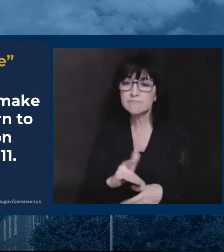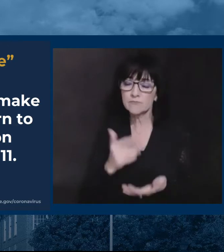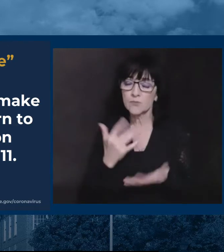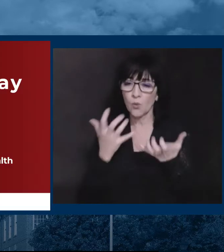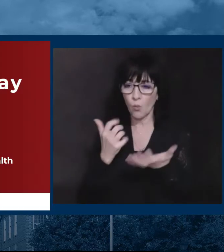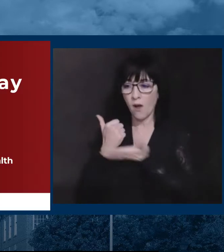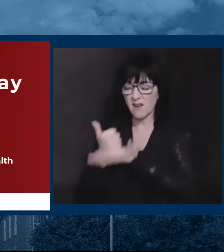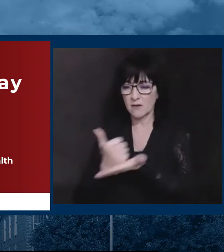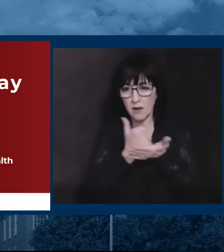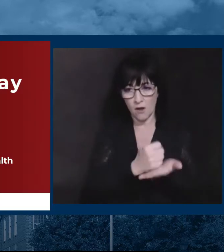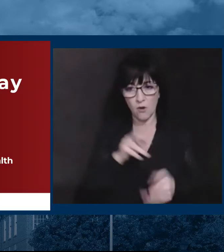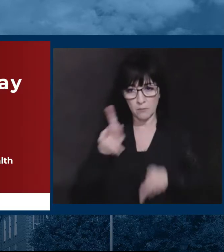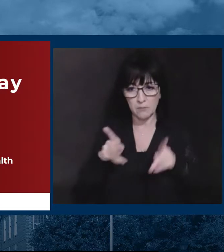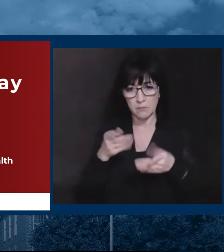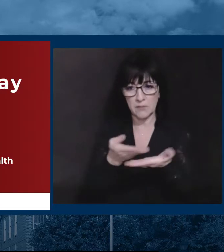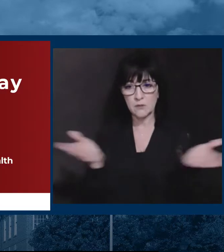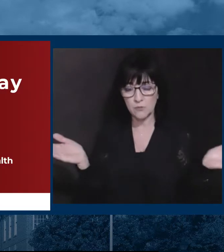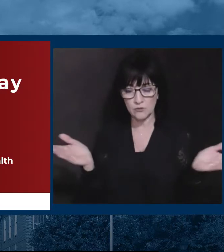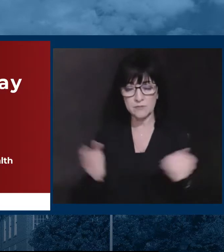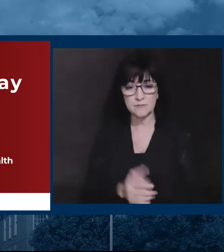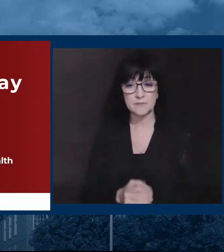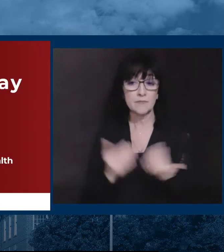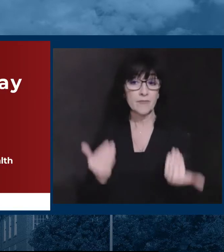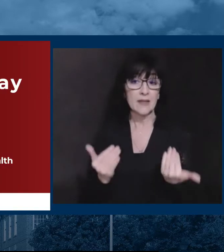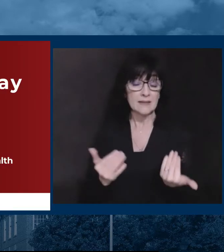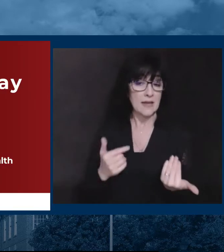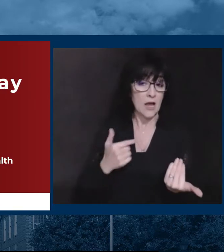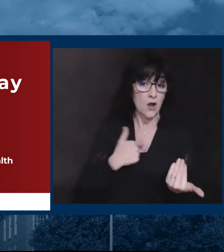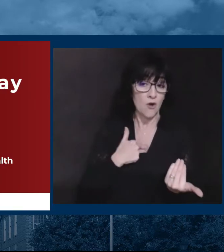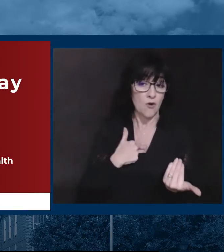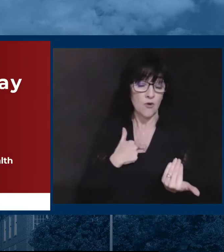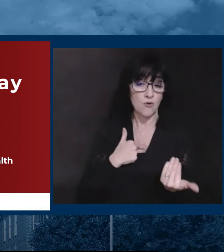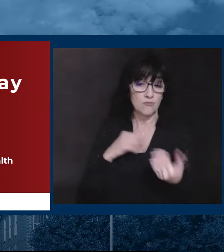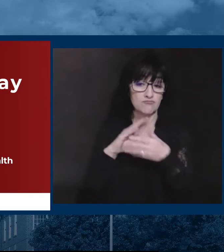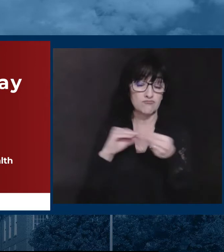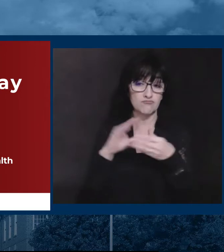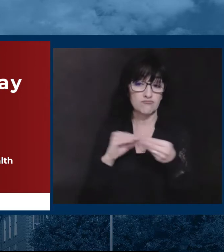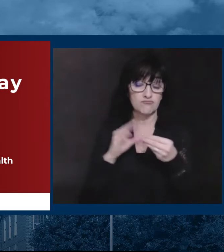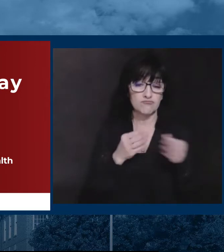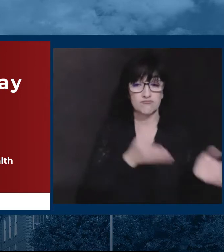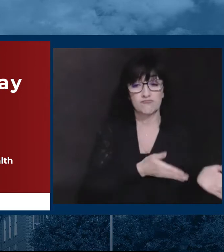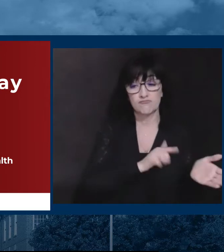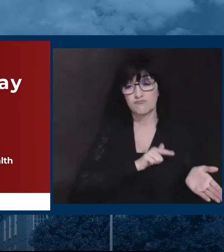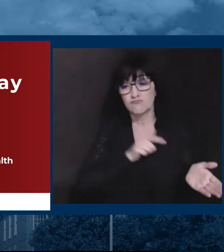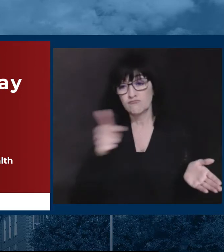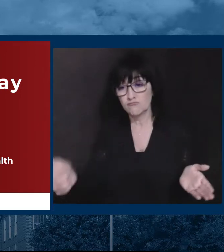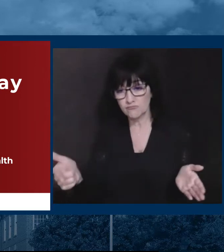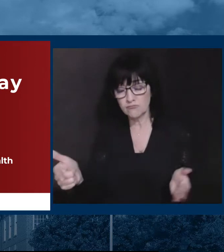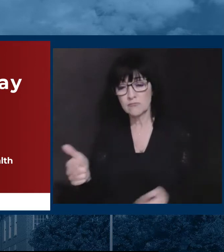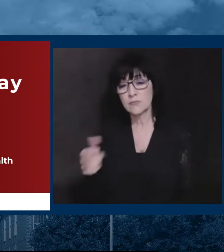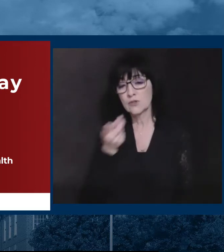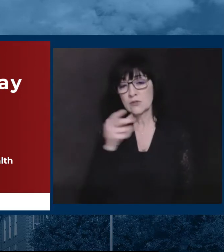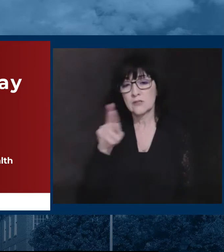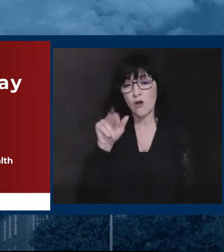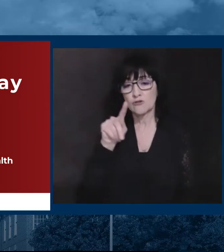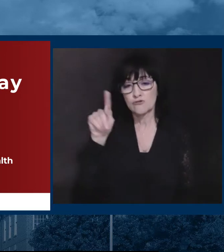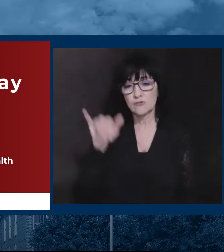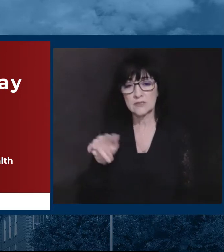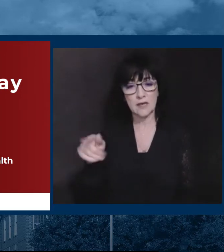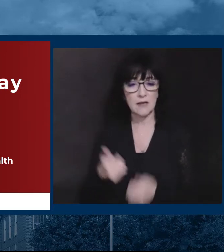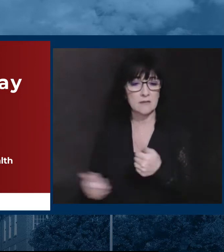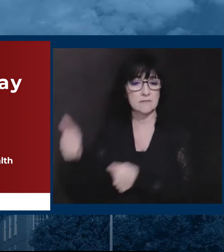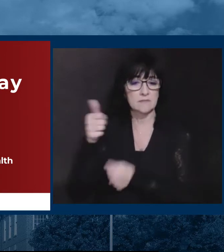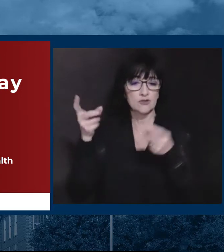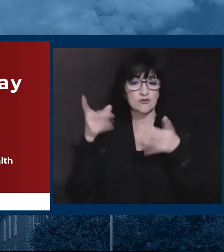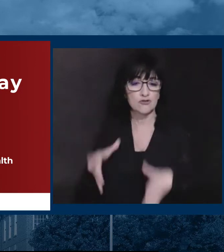work and that of her team at Public Health, our partners in the hospitals, primary care physicians,